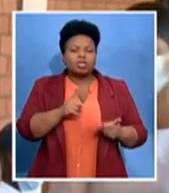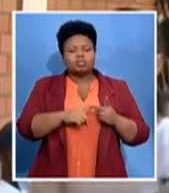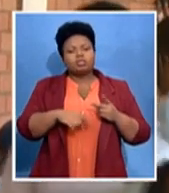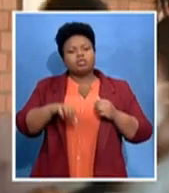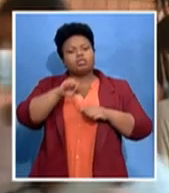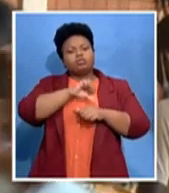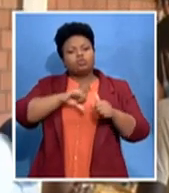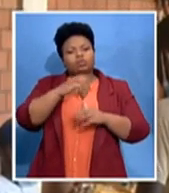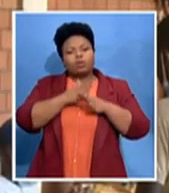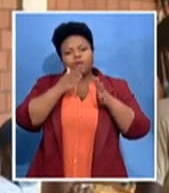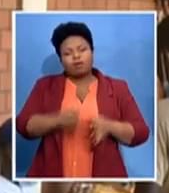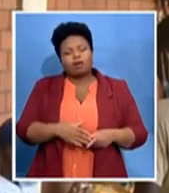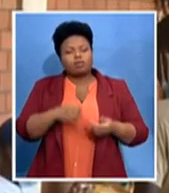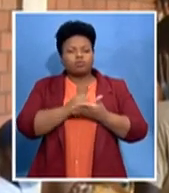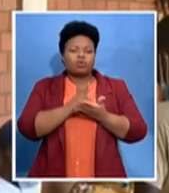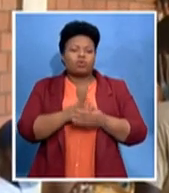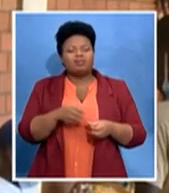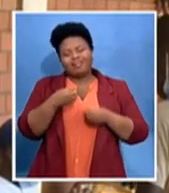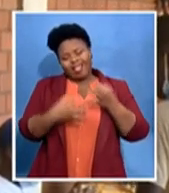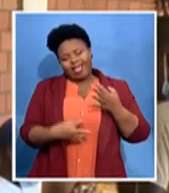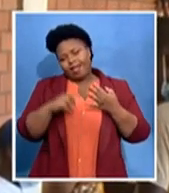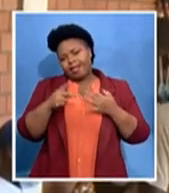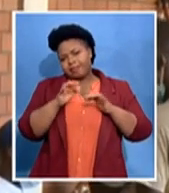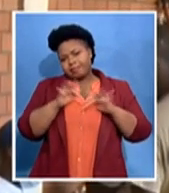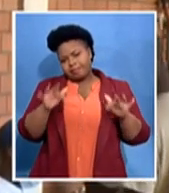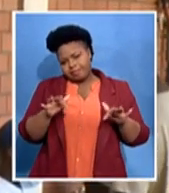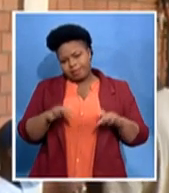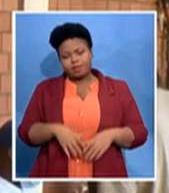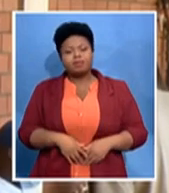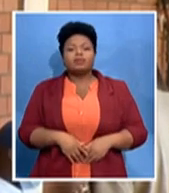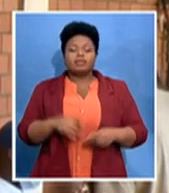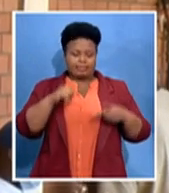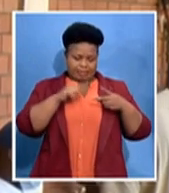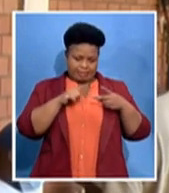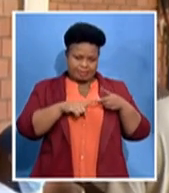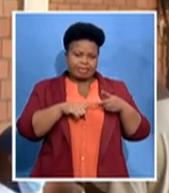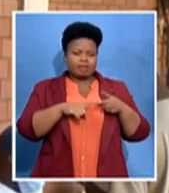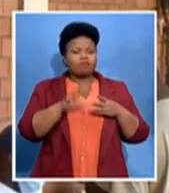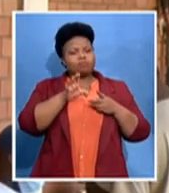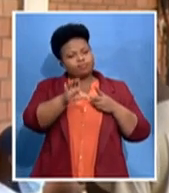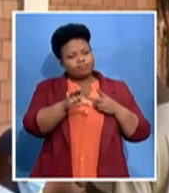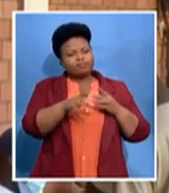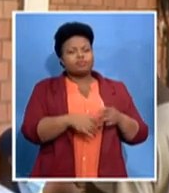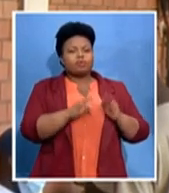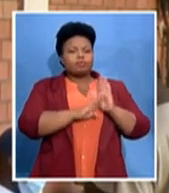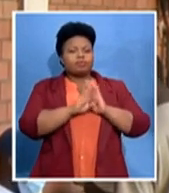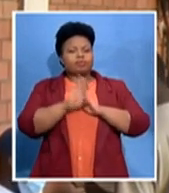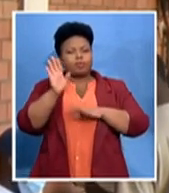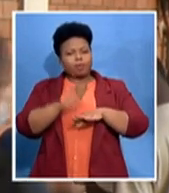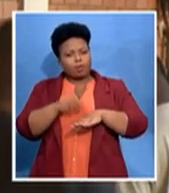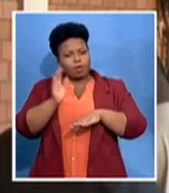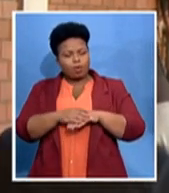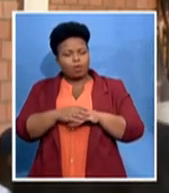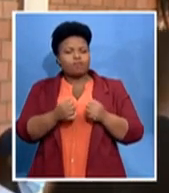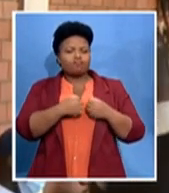are non-health. So those are the numbers. As we are going to be increasing the numbers of vaccines, the numbers of people